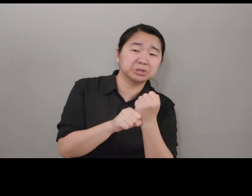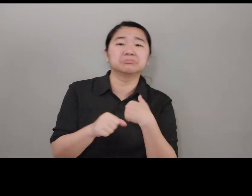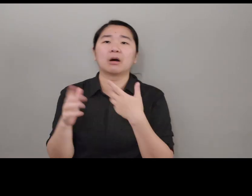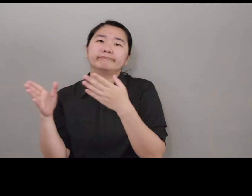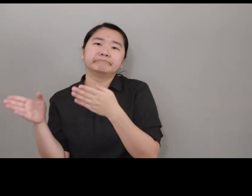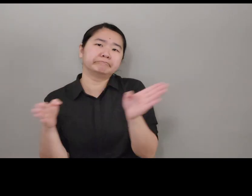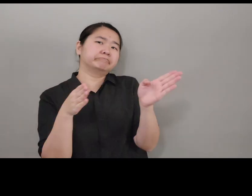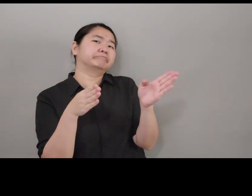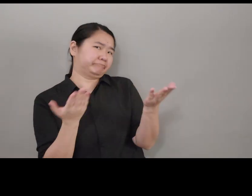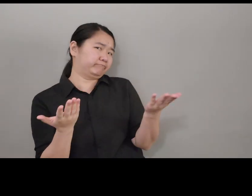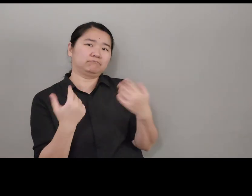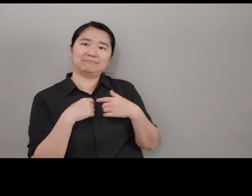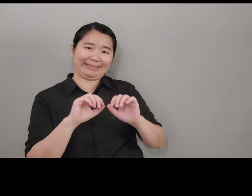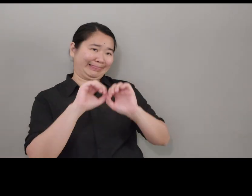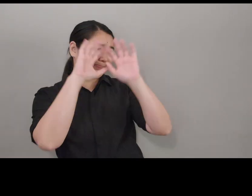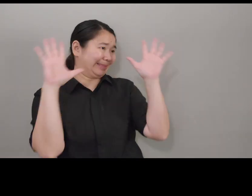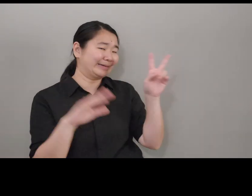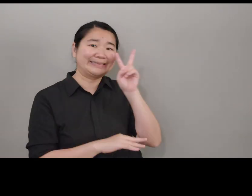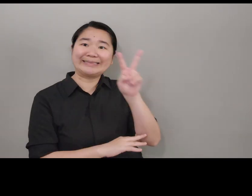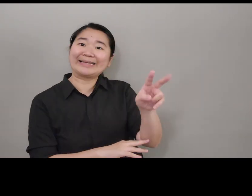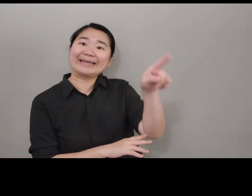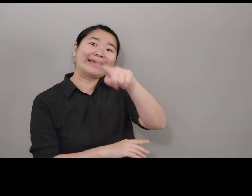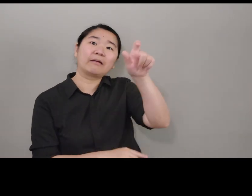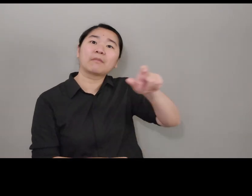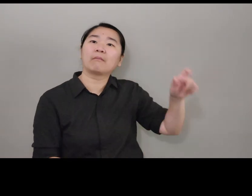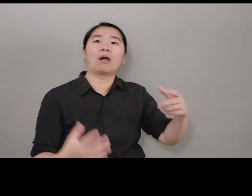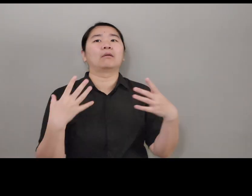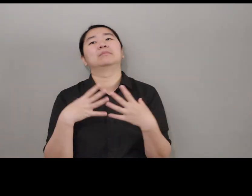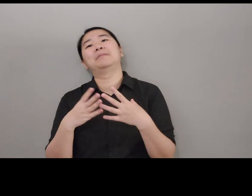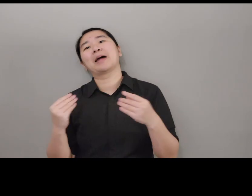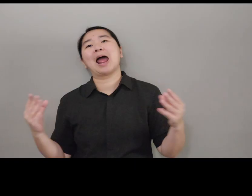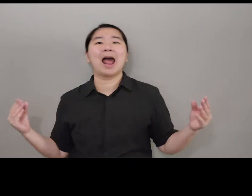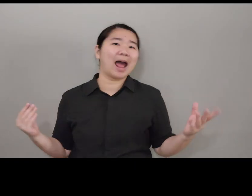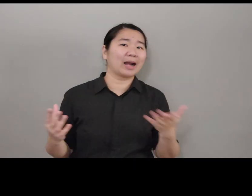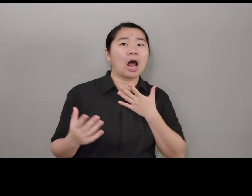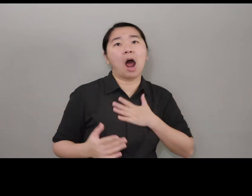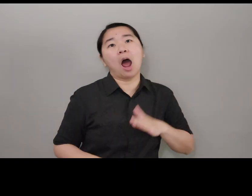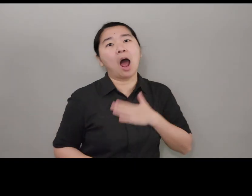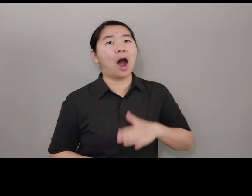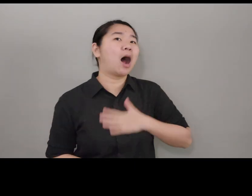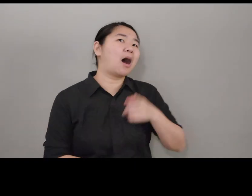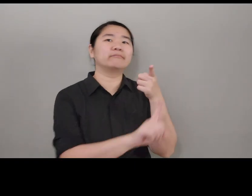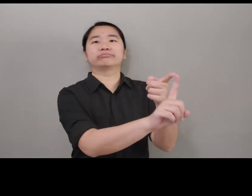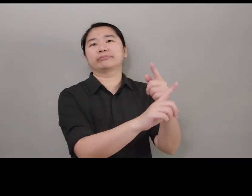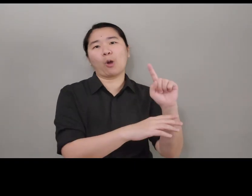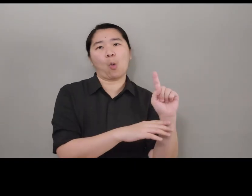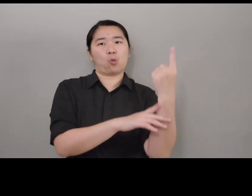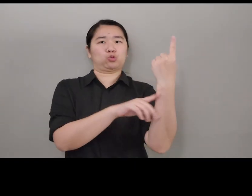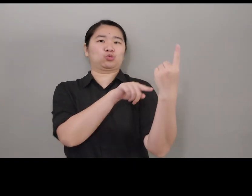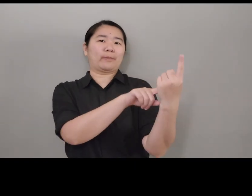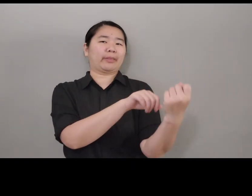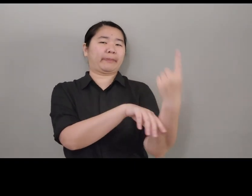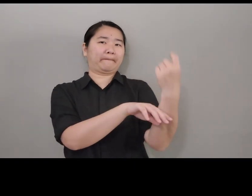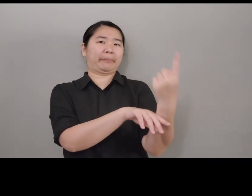leaning towards automation, but only automation is surely not the way forward, like all of us know in this room. We all know that it